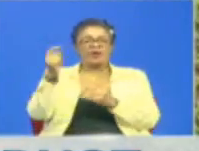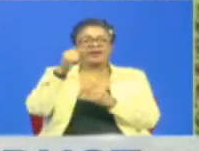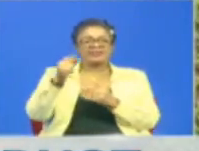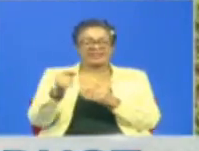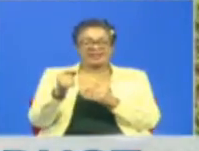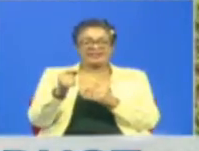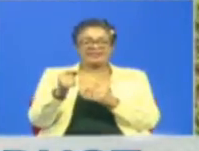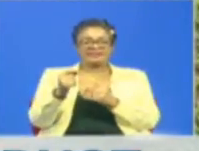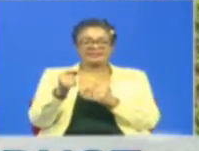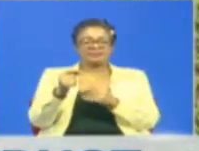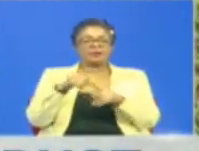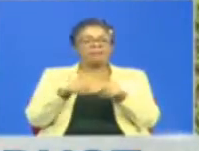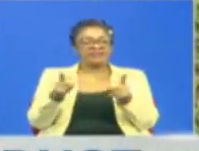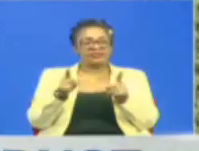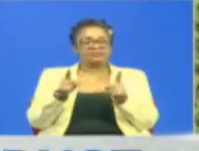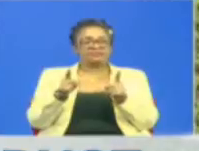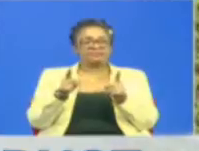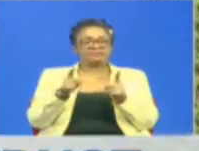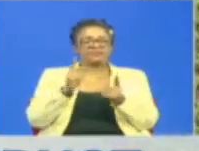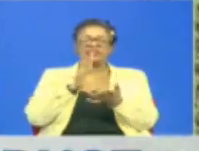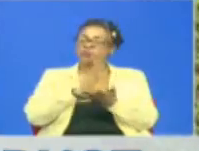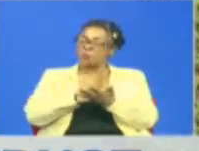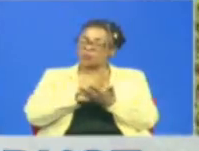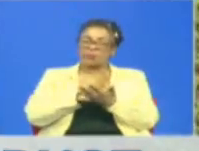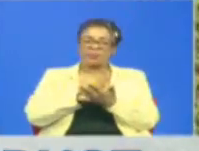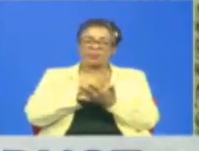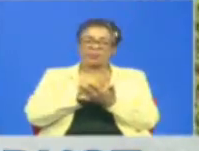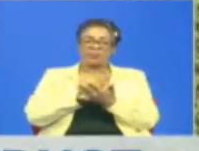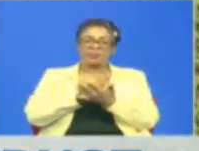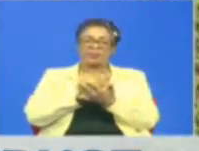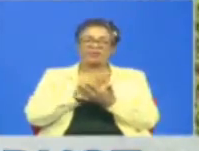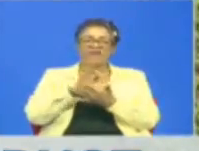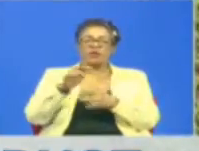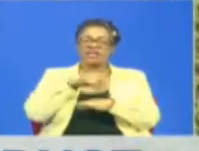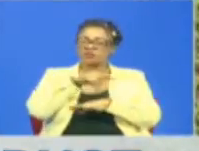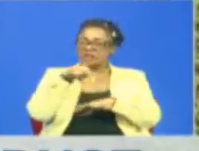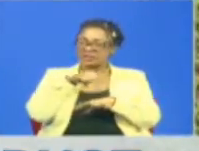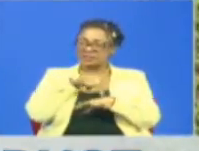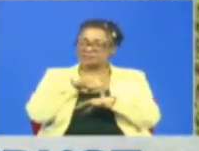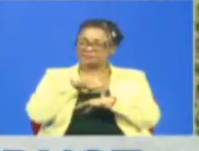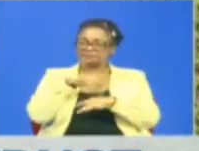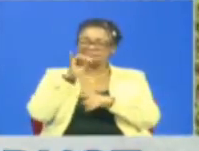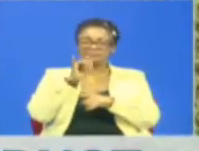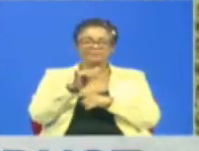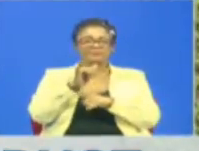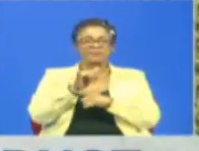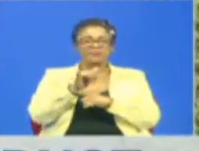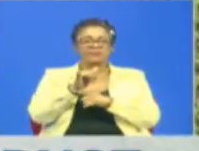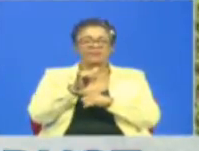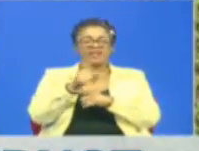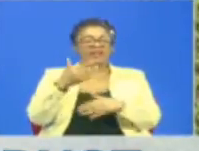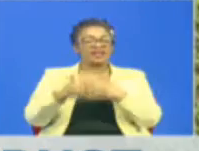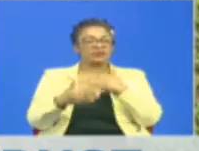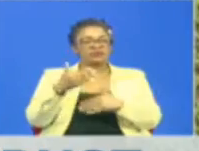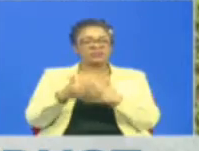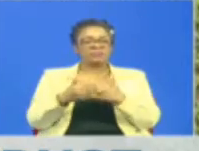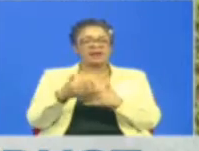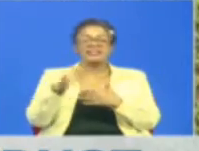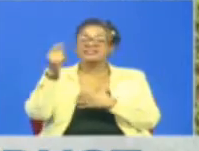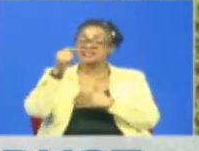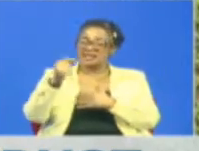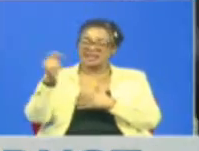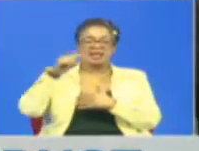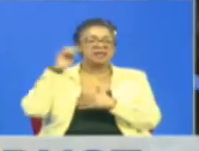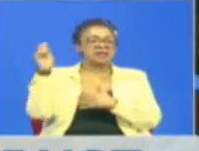reacted. But the push towards nationalism is affecting international relations globally, and Tanzania and Kenya are